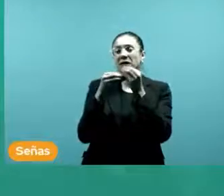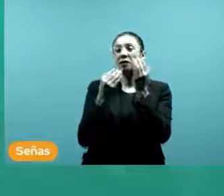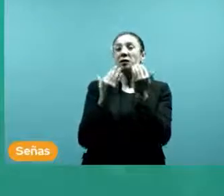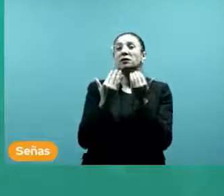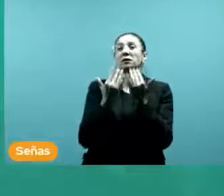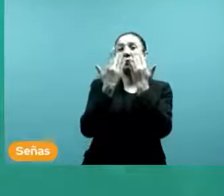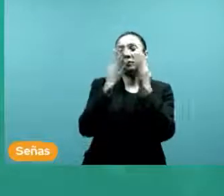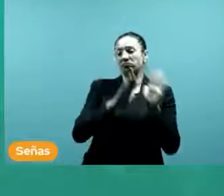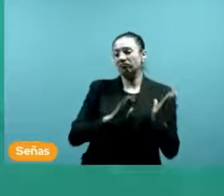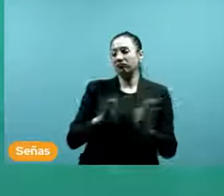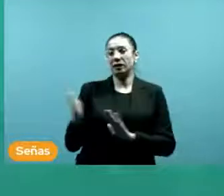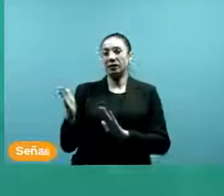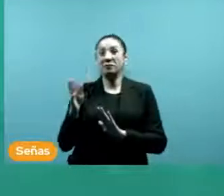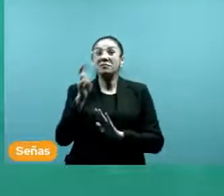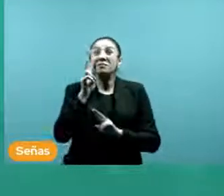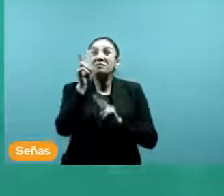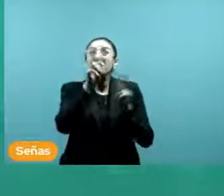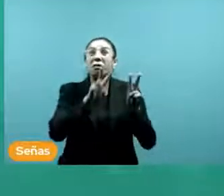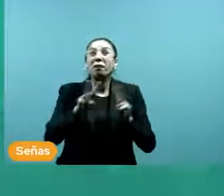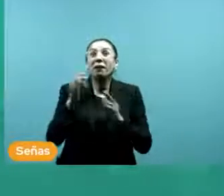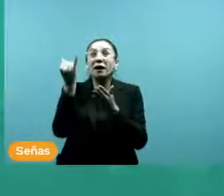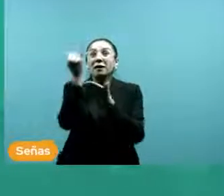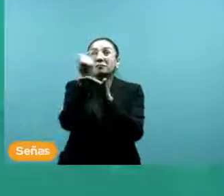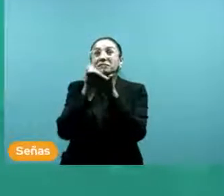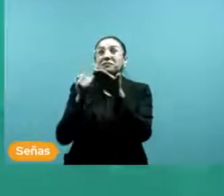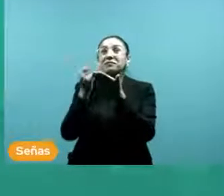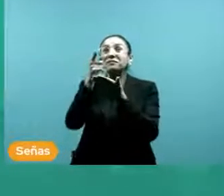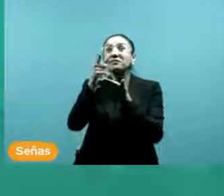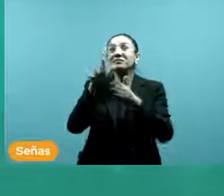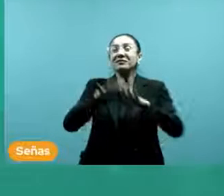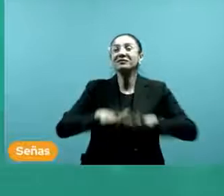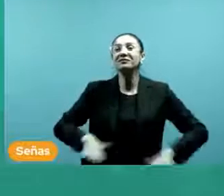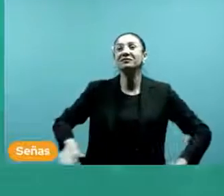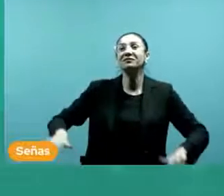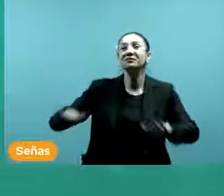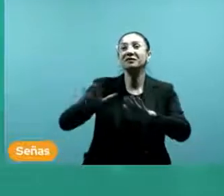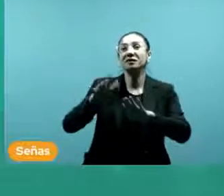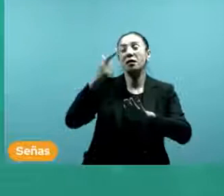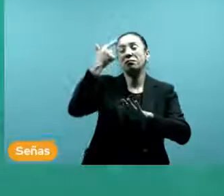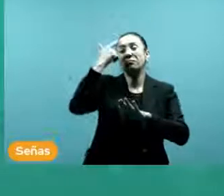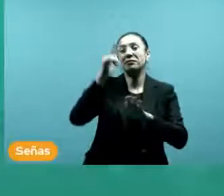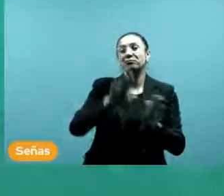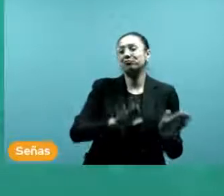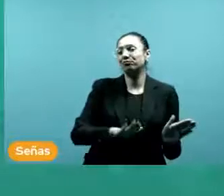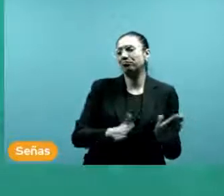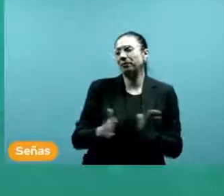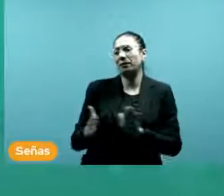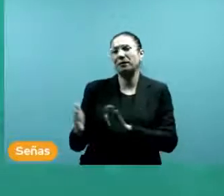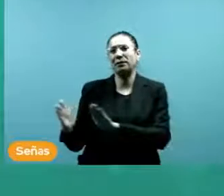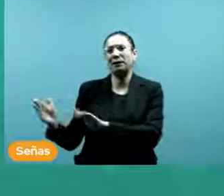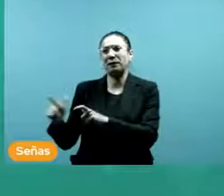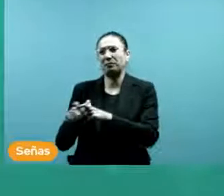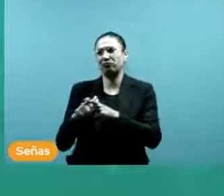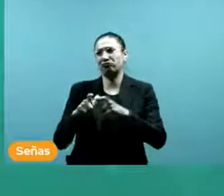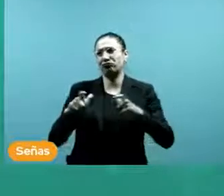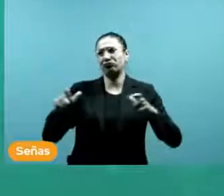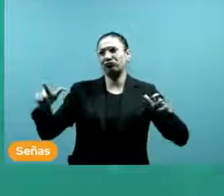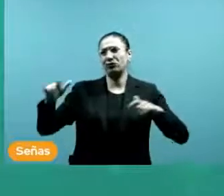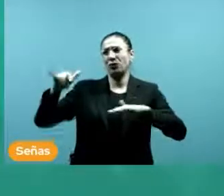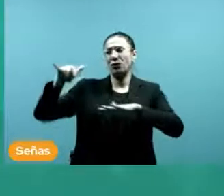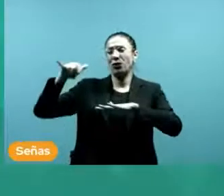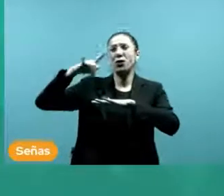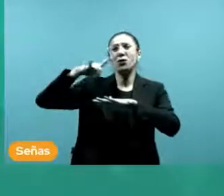de este gran campo que se utilizaba para la exterminación. So when we talk about the history of Auschwitz, cuando